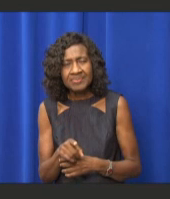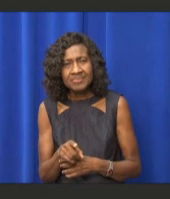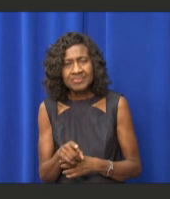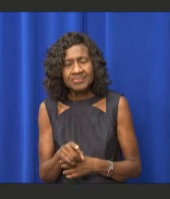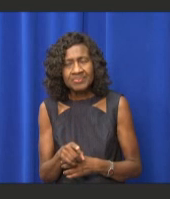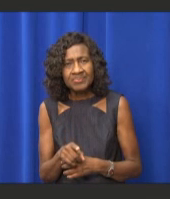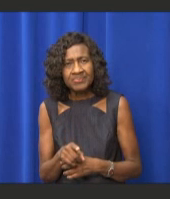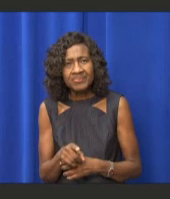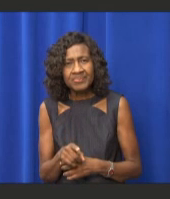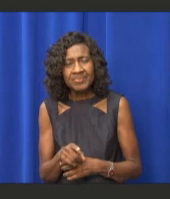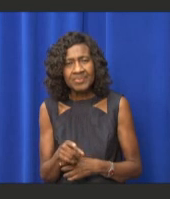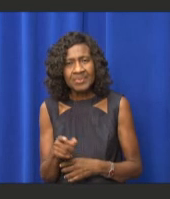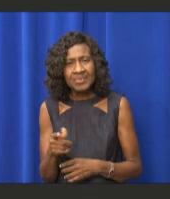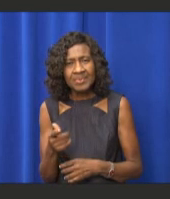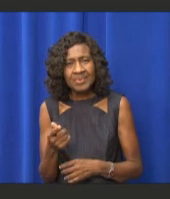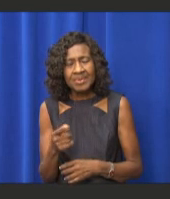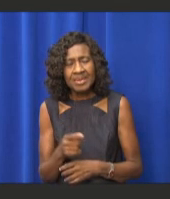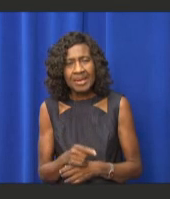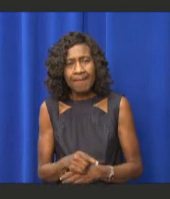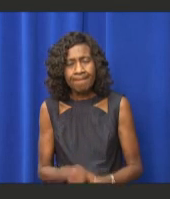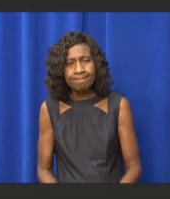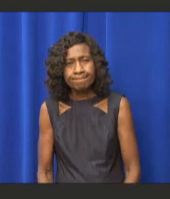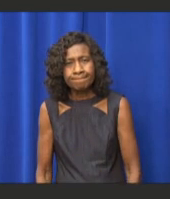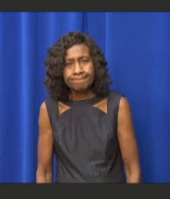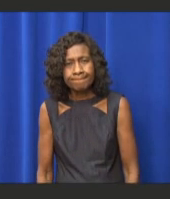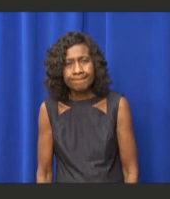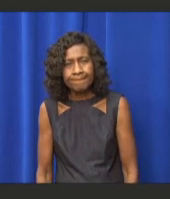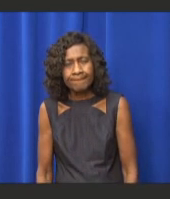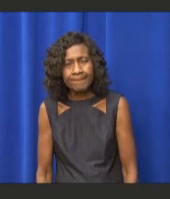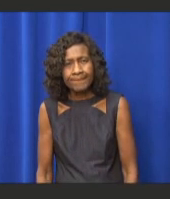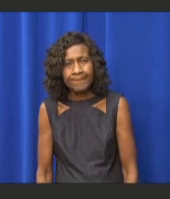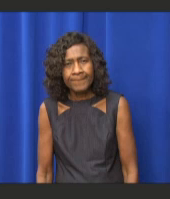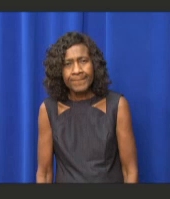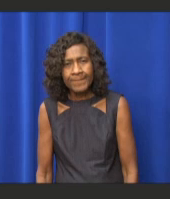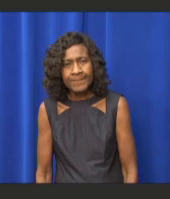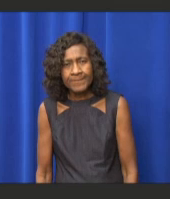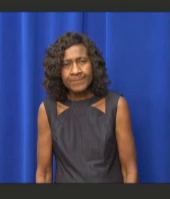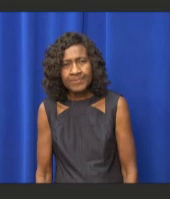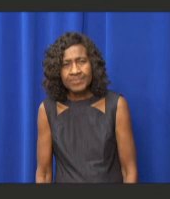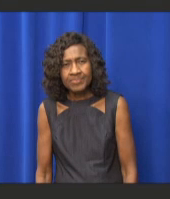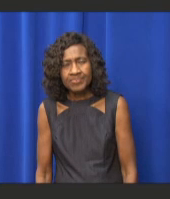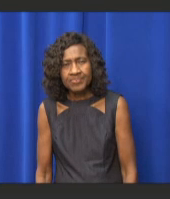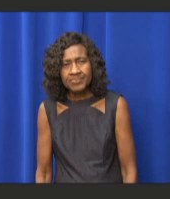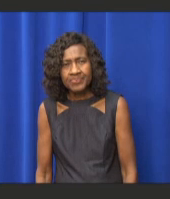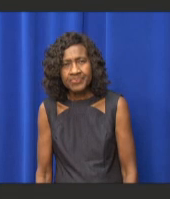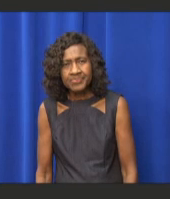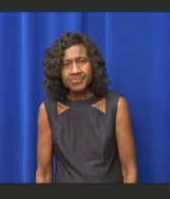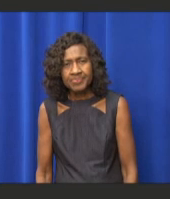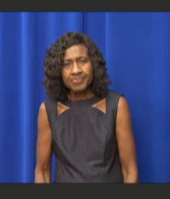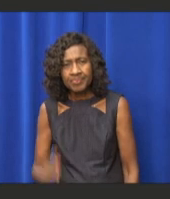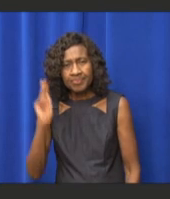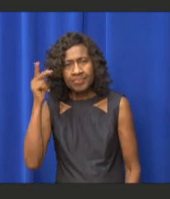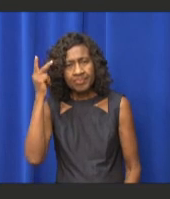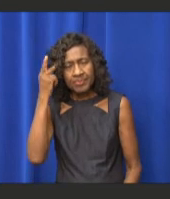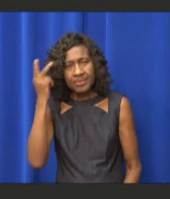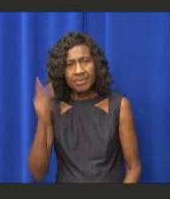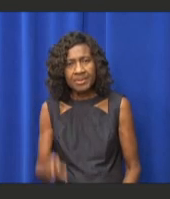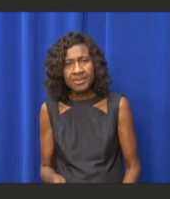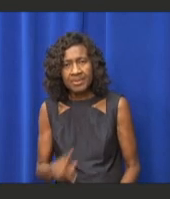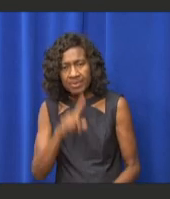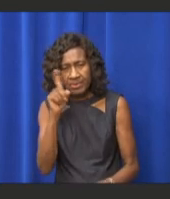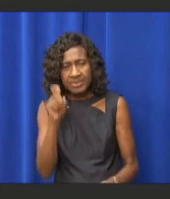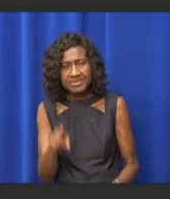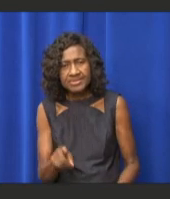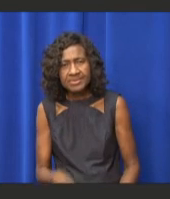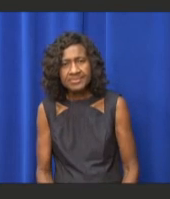listeners who daily submit questions and concerns for our daily briefing, and I believe I would direct this one to Premier. Not sure if you're in a position